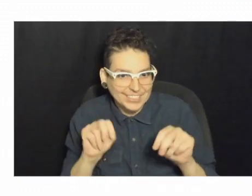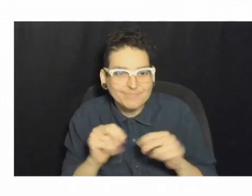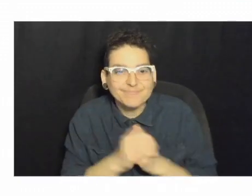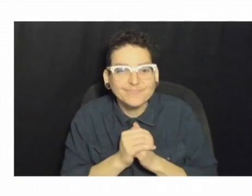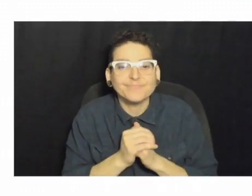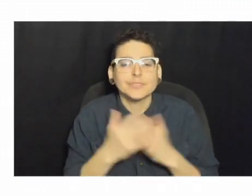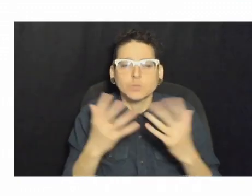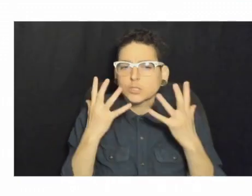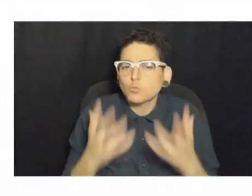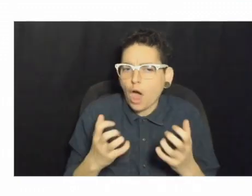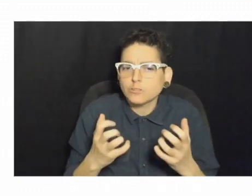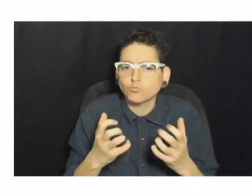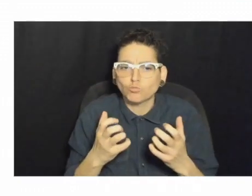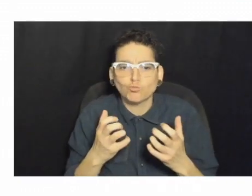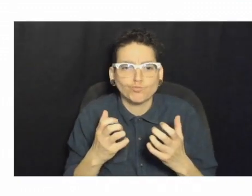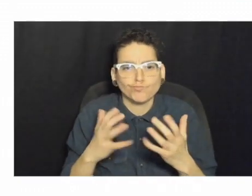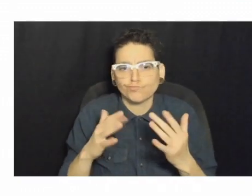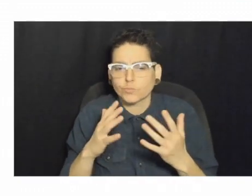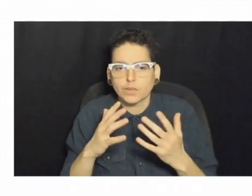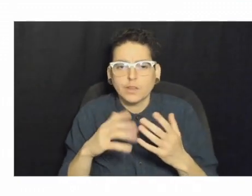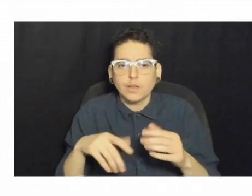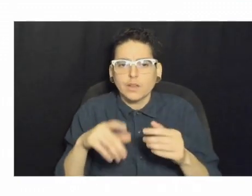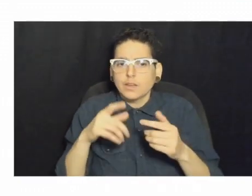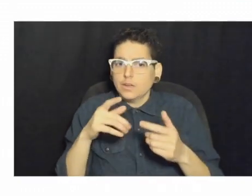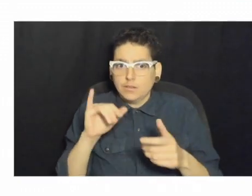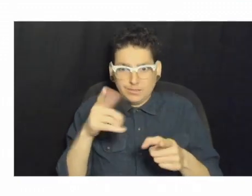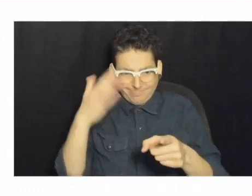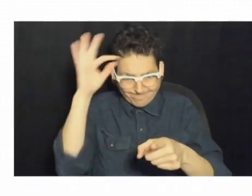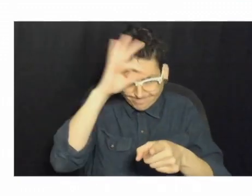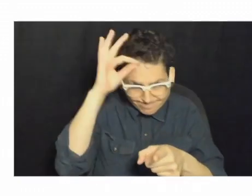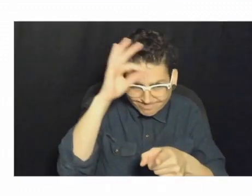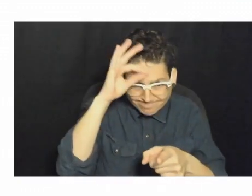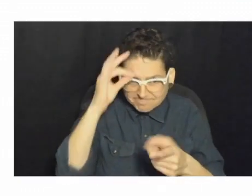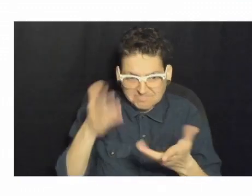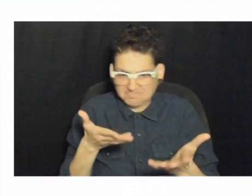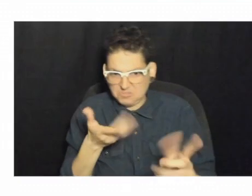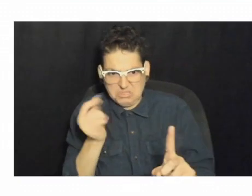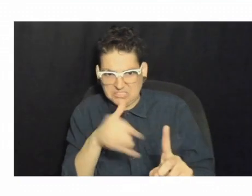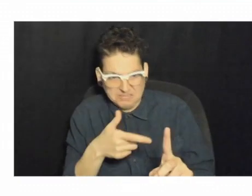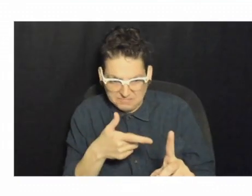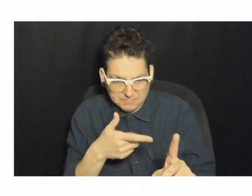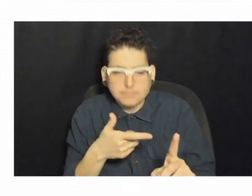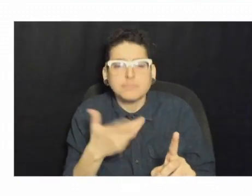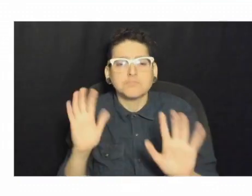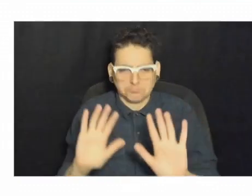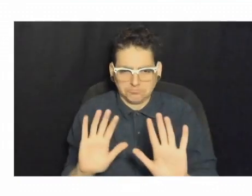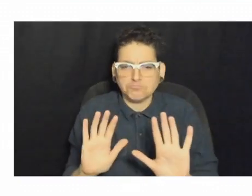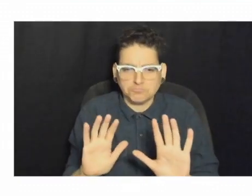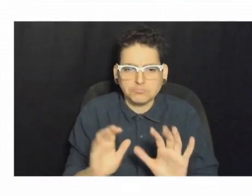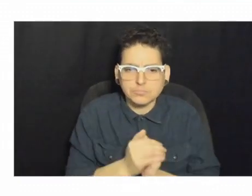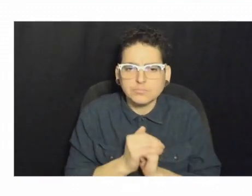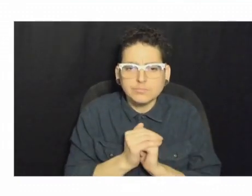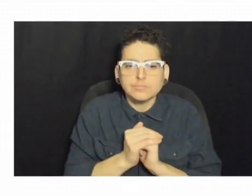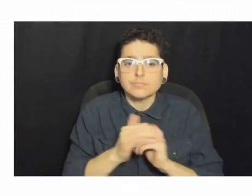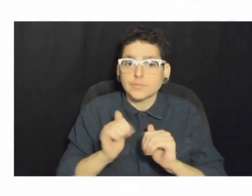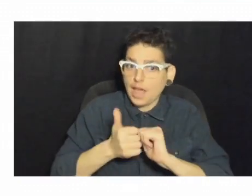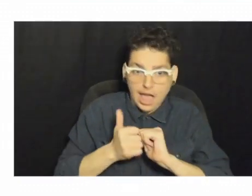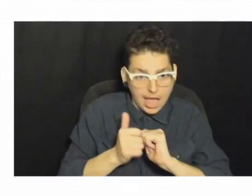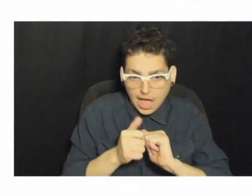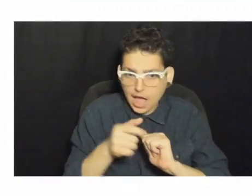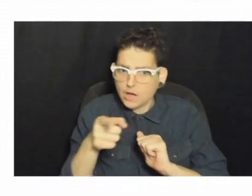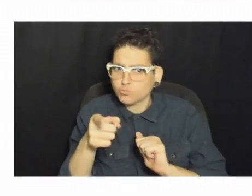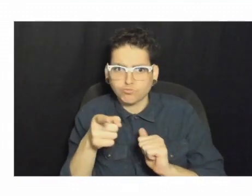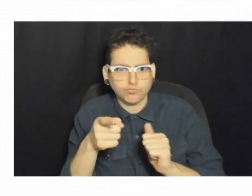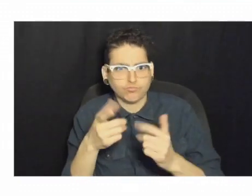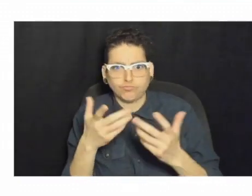is unfamiliar with this, or maybe just to remind people of how Miro works, it is an interactive space. If you click on it and